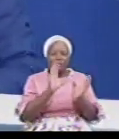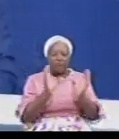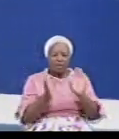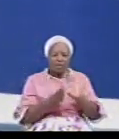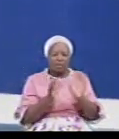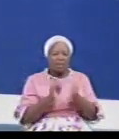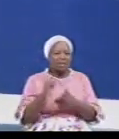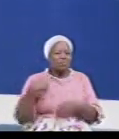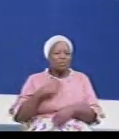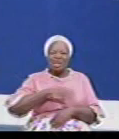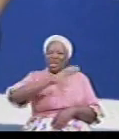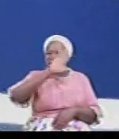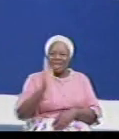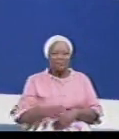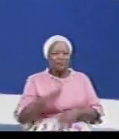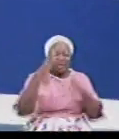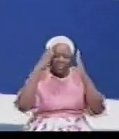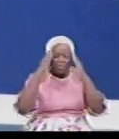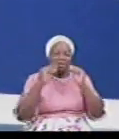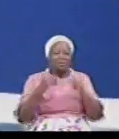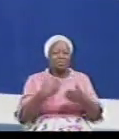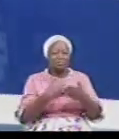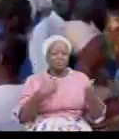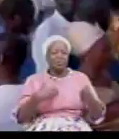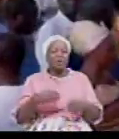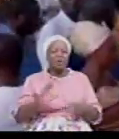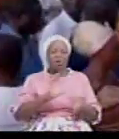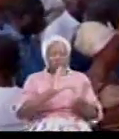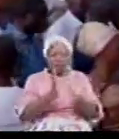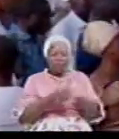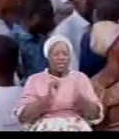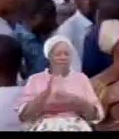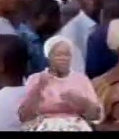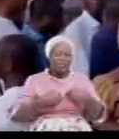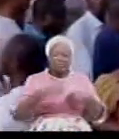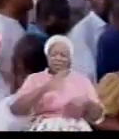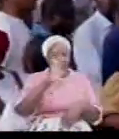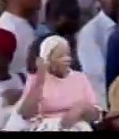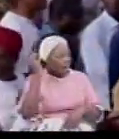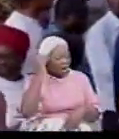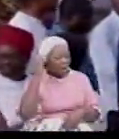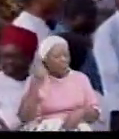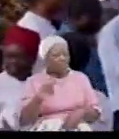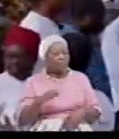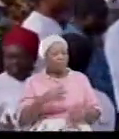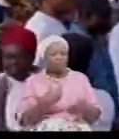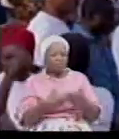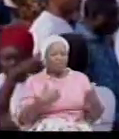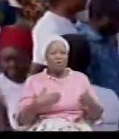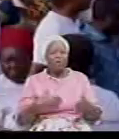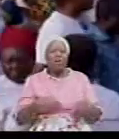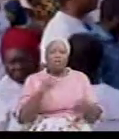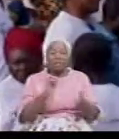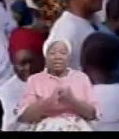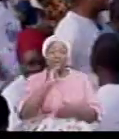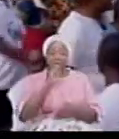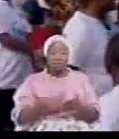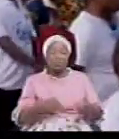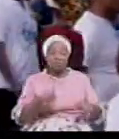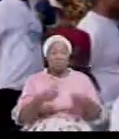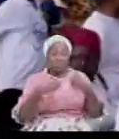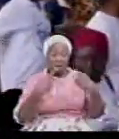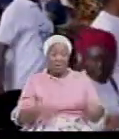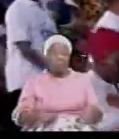before. Conversions we have never heard before. That is what is going to take place. Right here, this